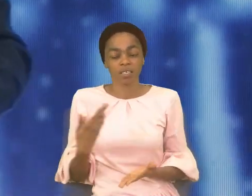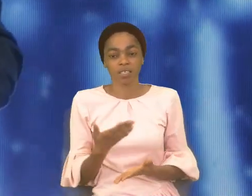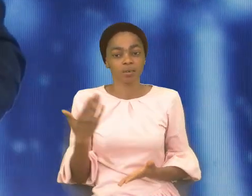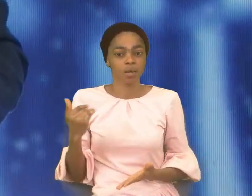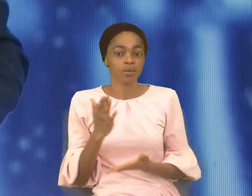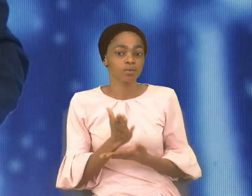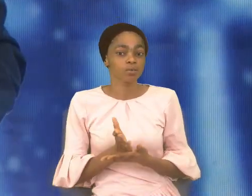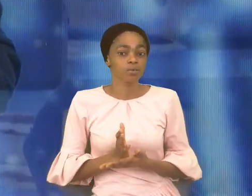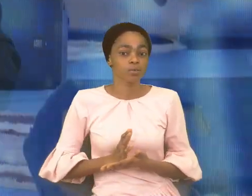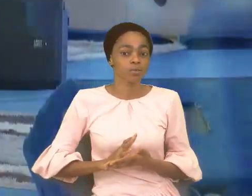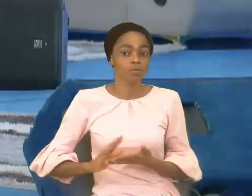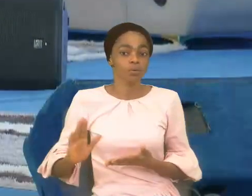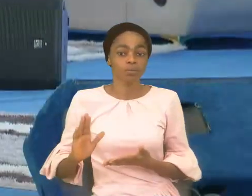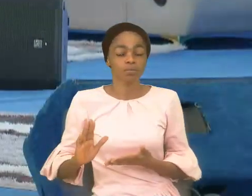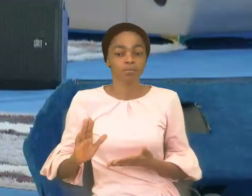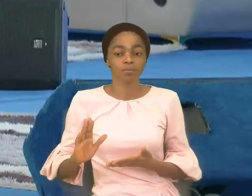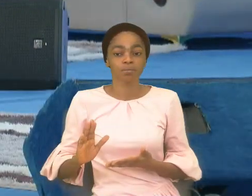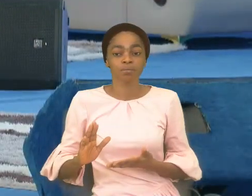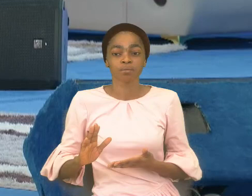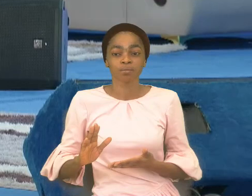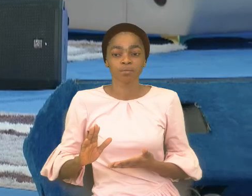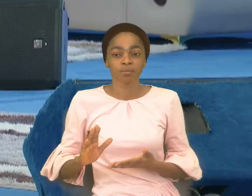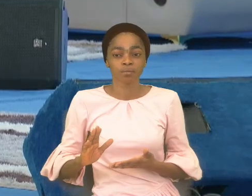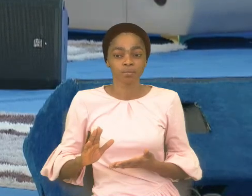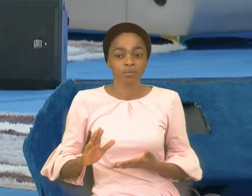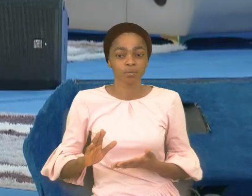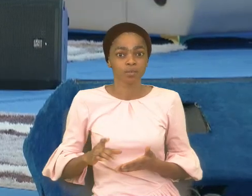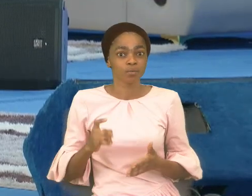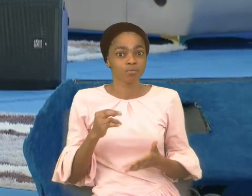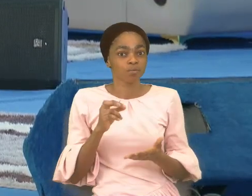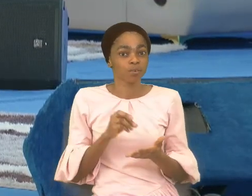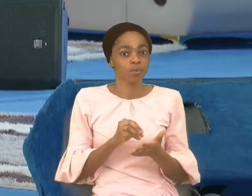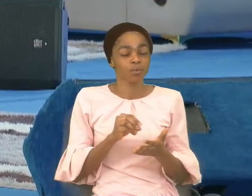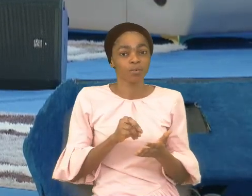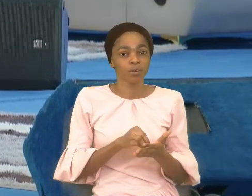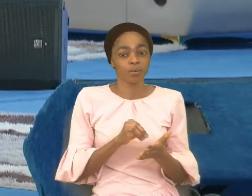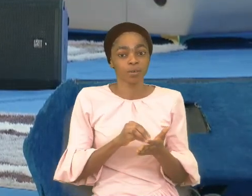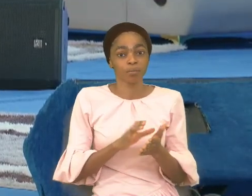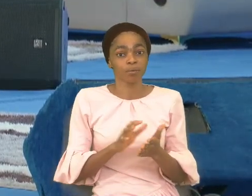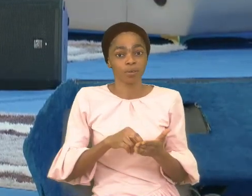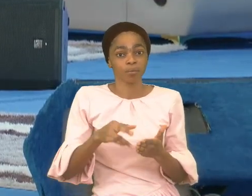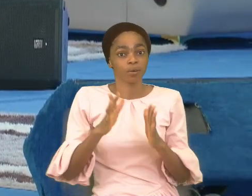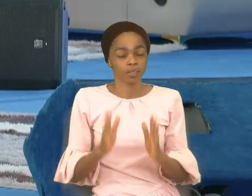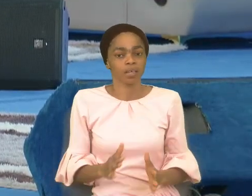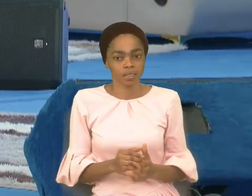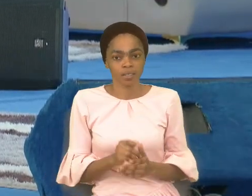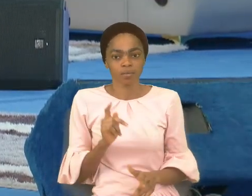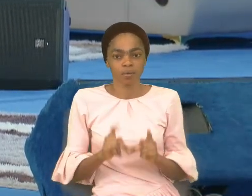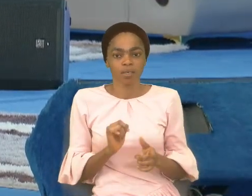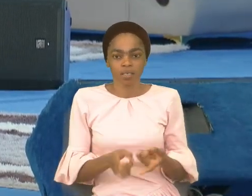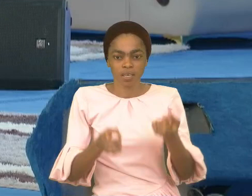reporters there. They came to Nebuchadnezzar and they said, O King